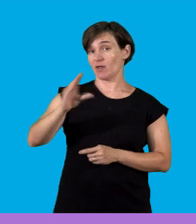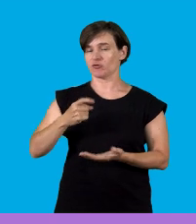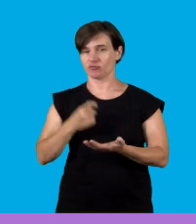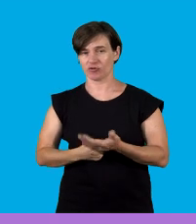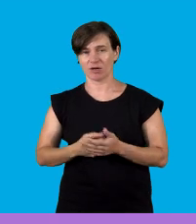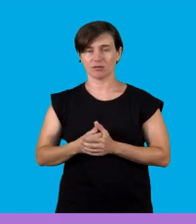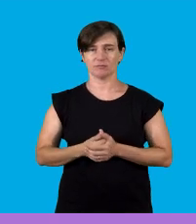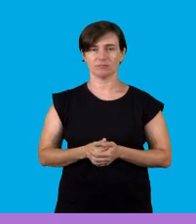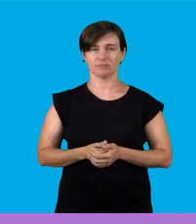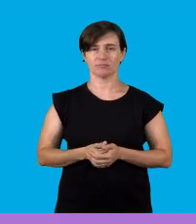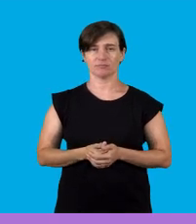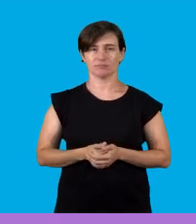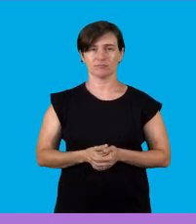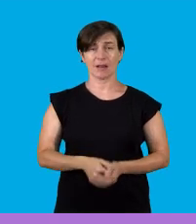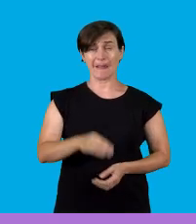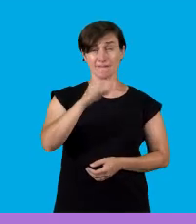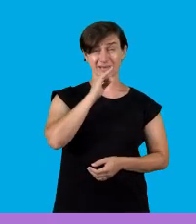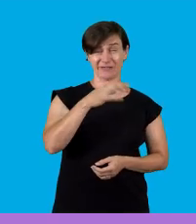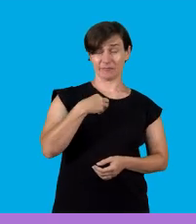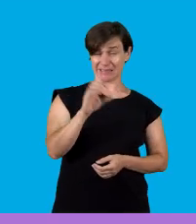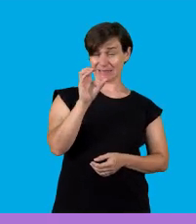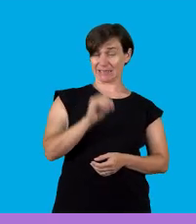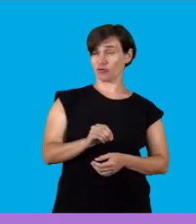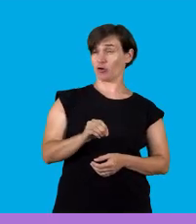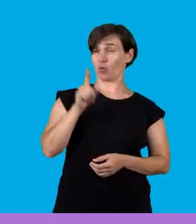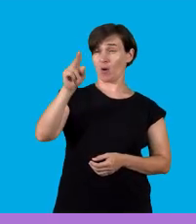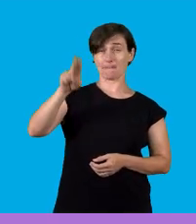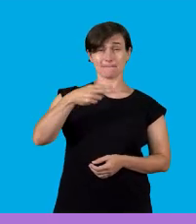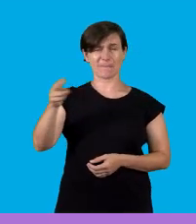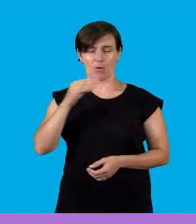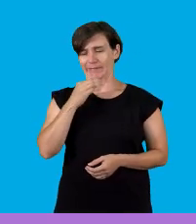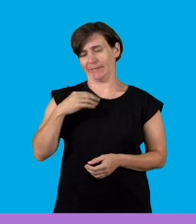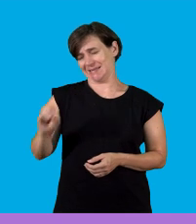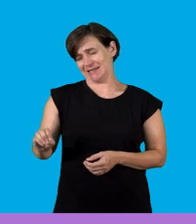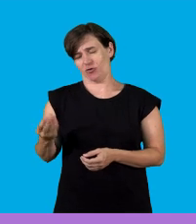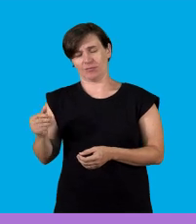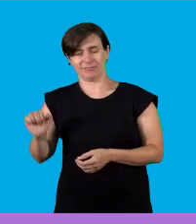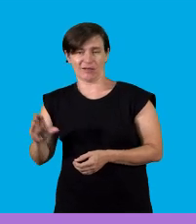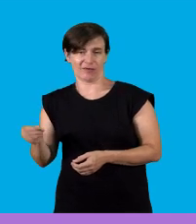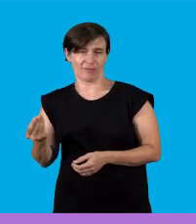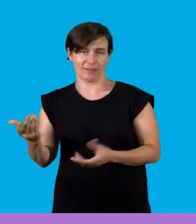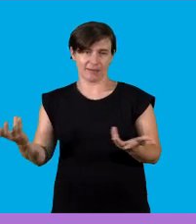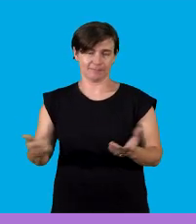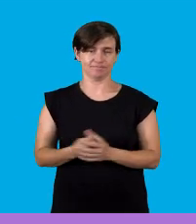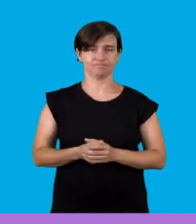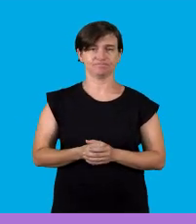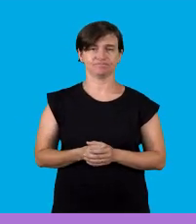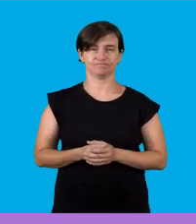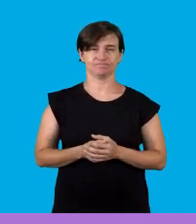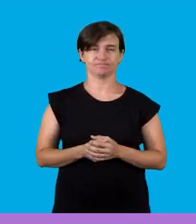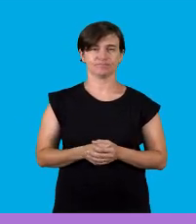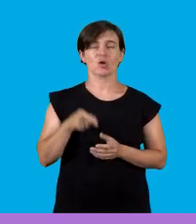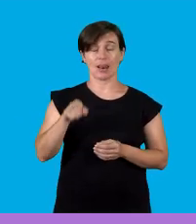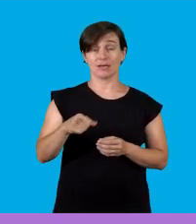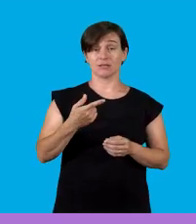I'm saying if you don't have any pounds, obviously you won't have any South African rand. And there we have 1, 2, 3, and so forth, right? So I'll